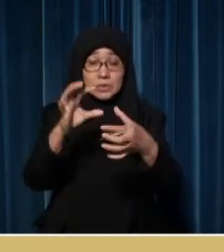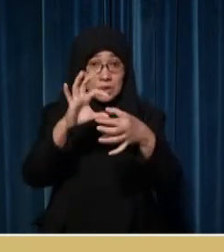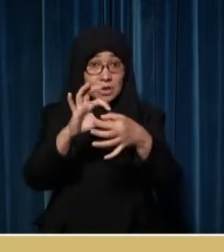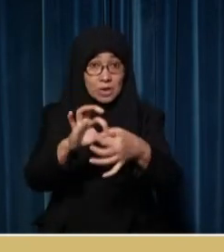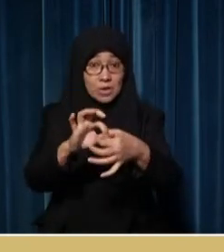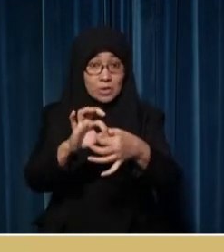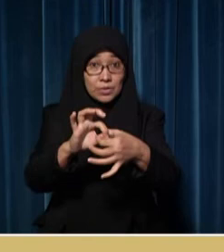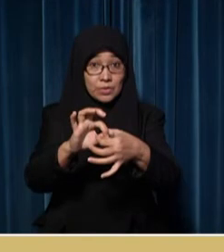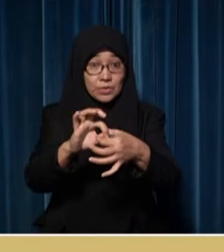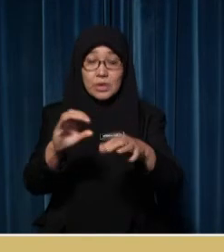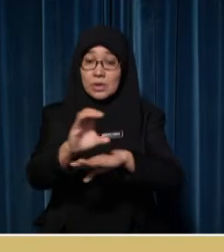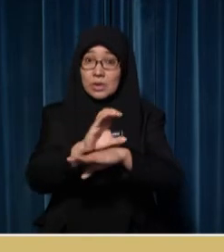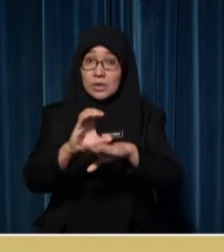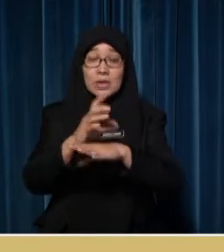cartons.